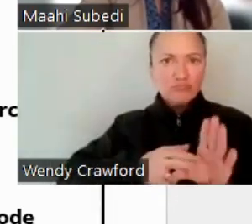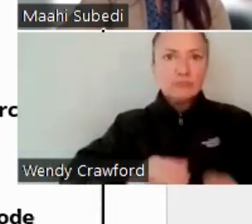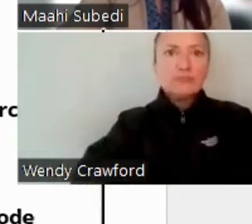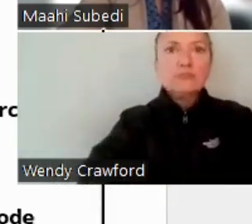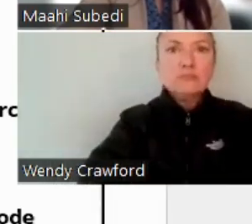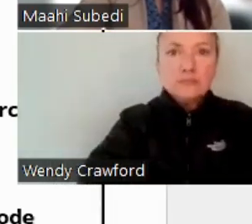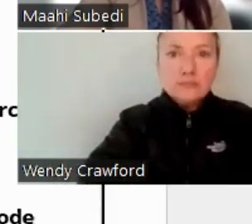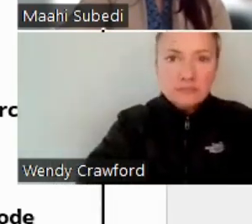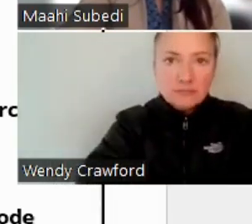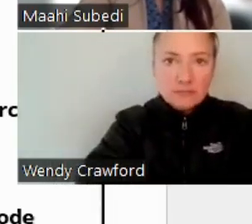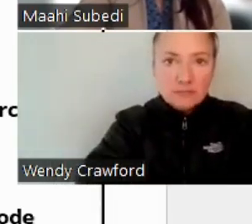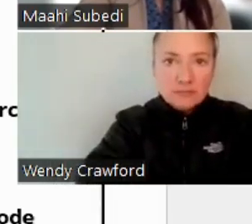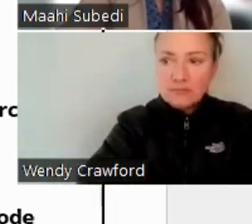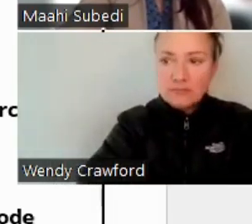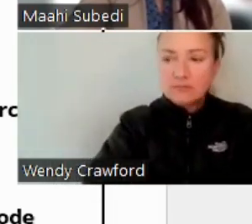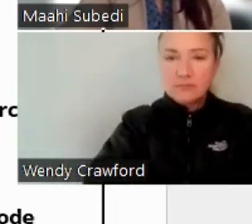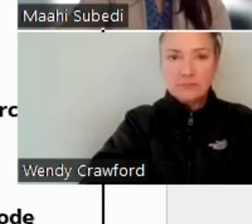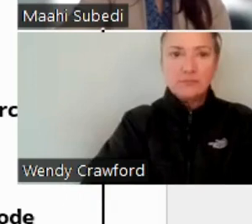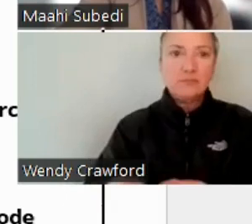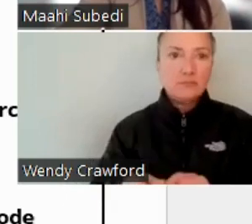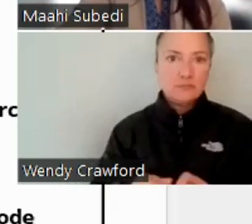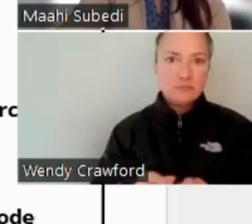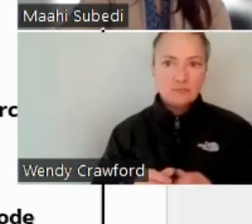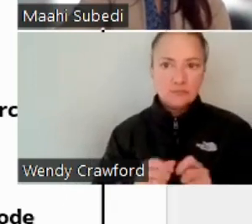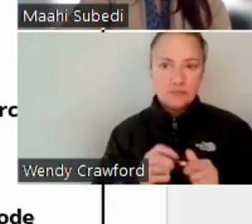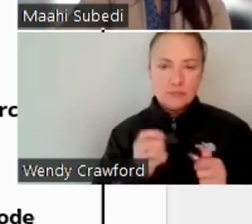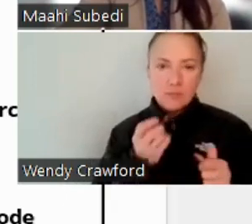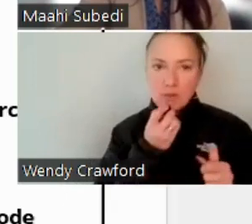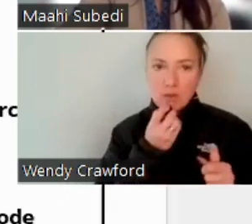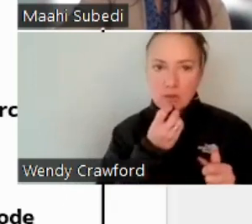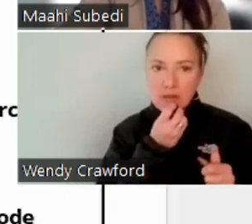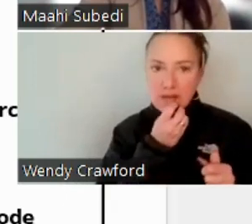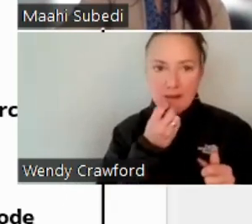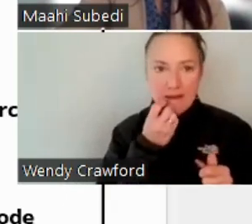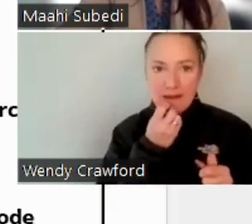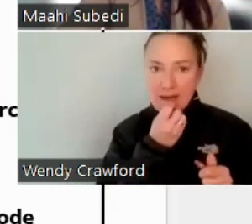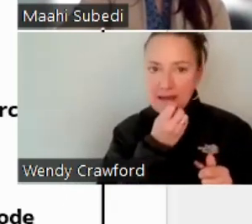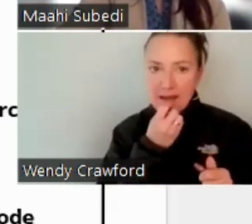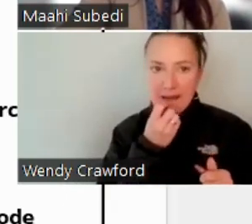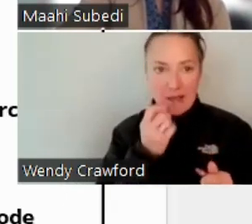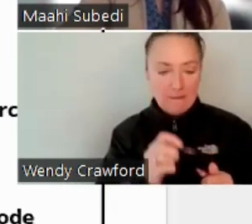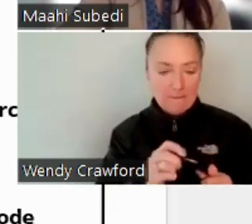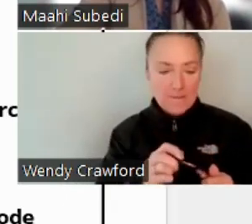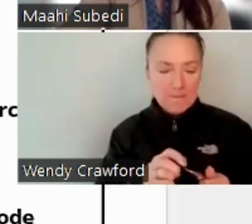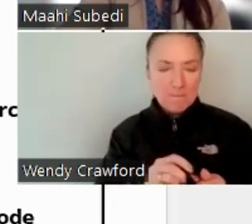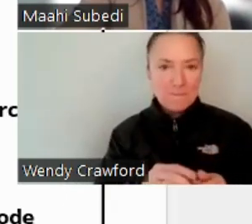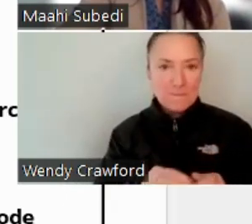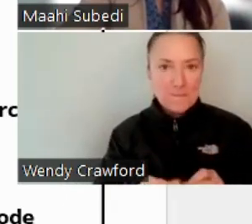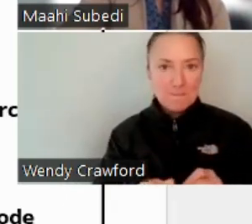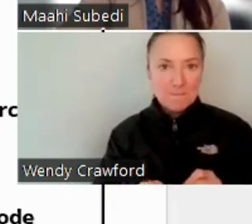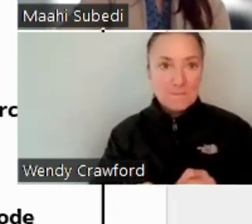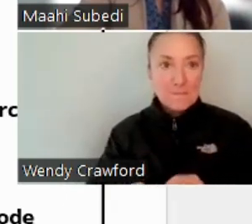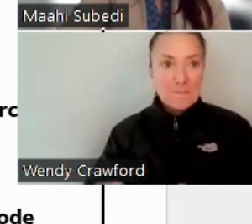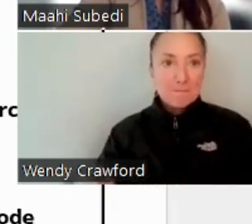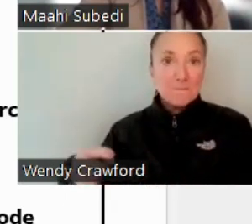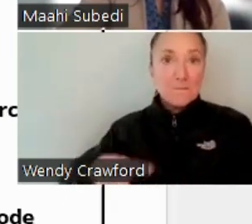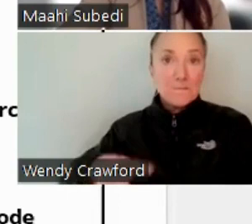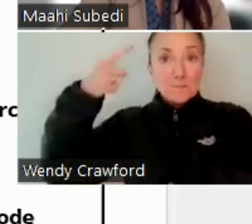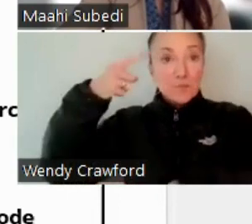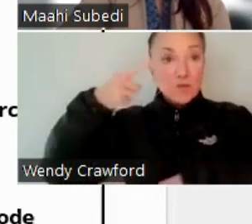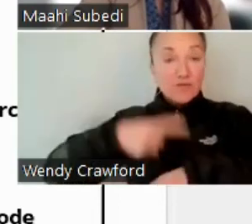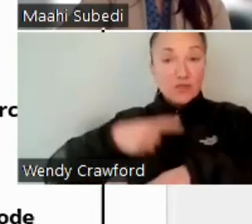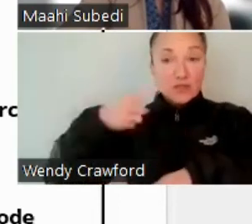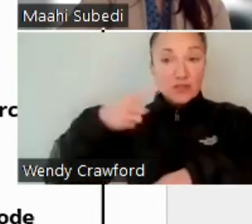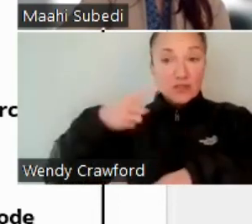folks, and hands up if this is one of your first time. Hands up if it's one of your very